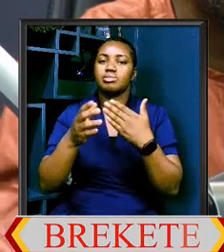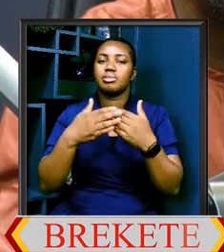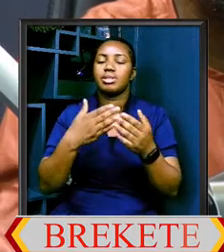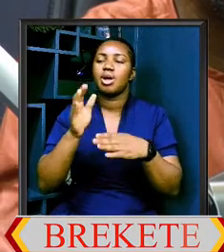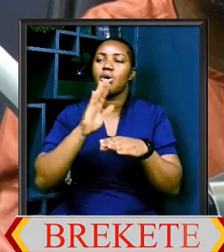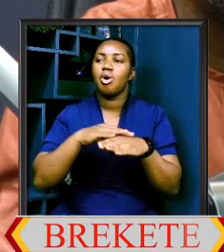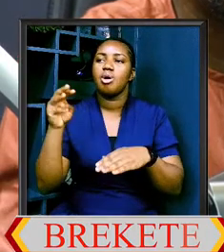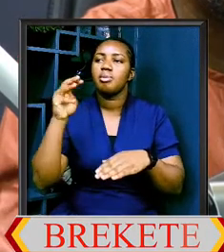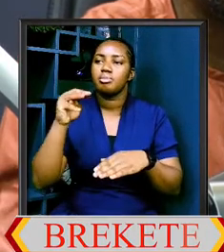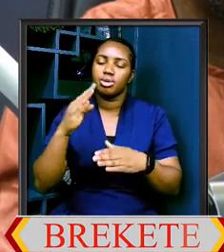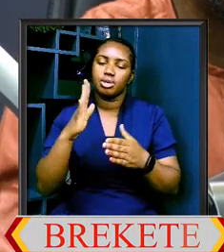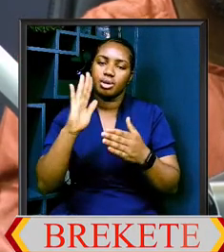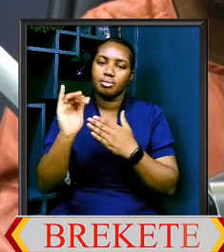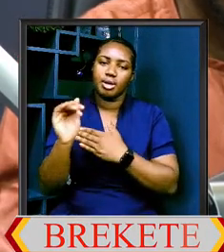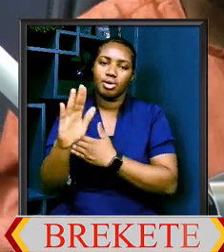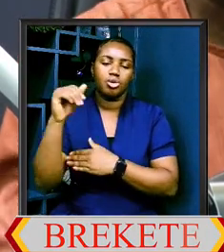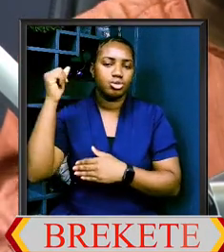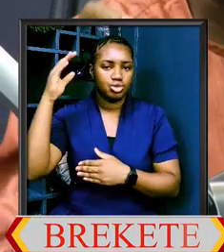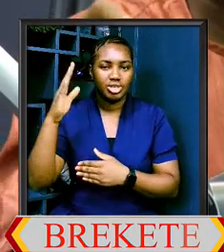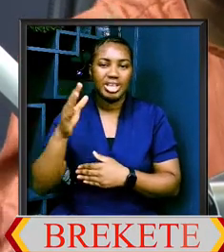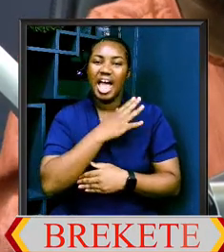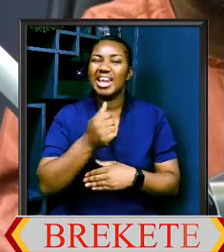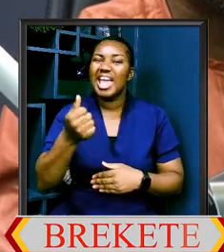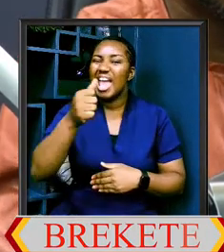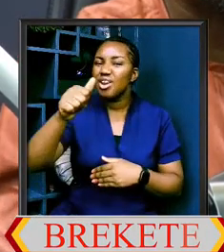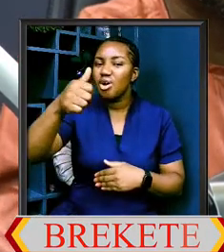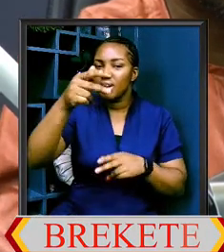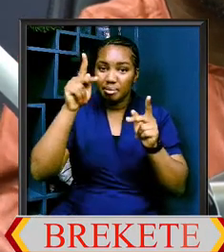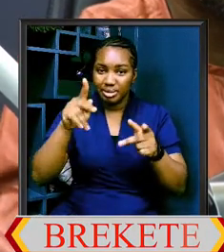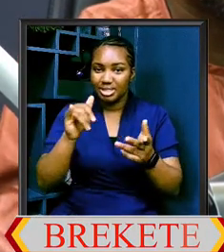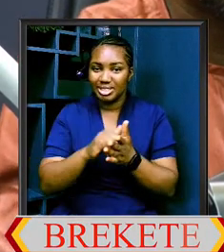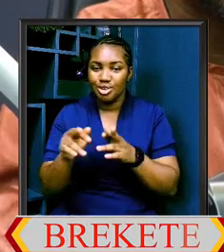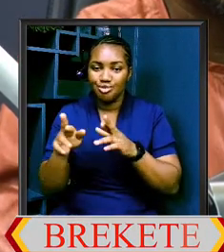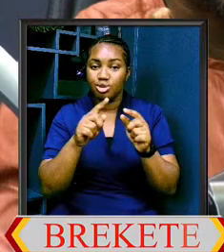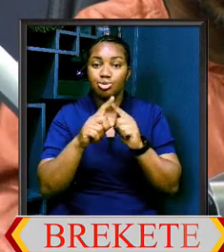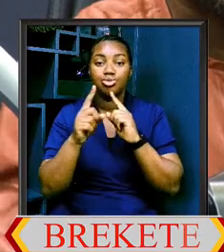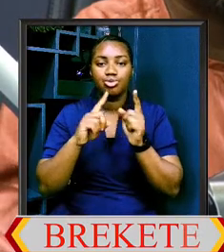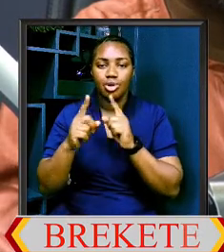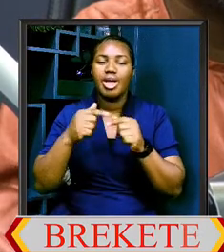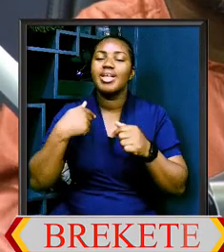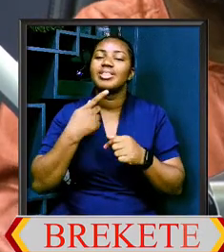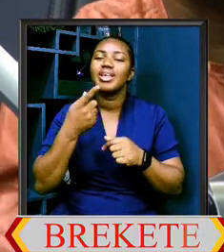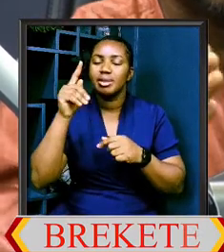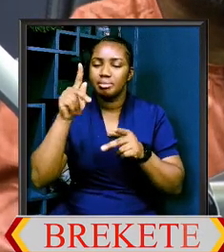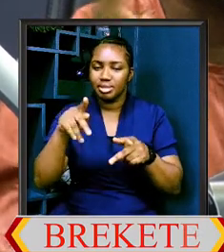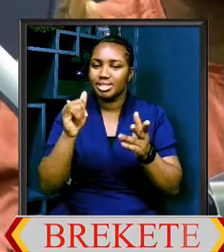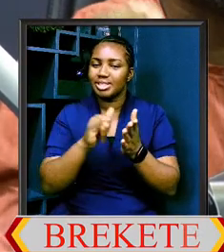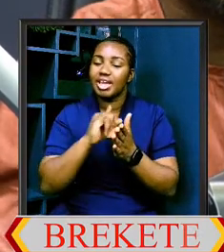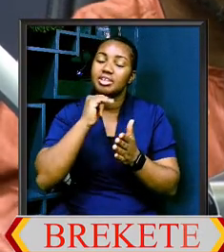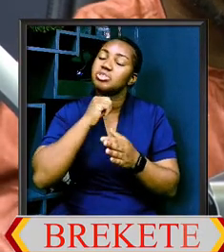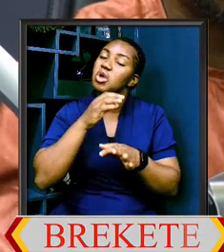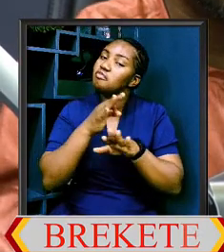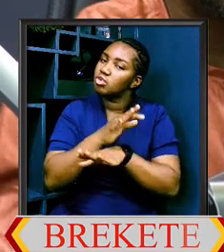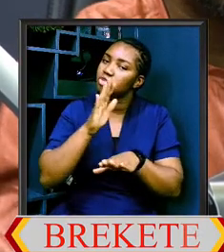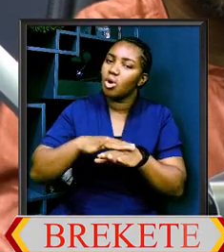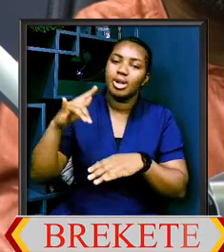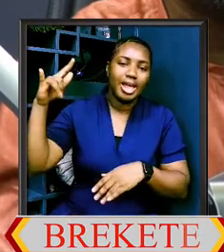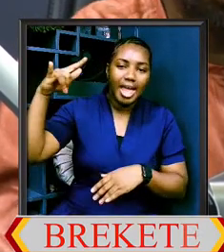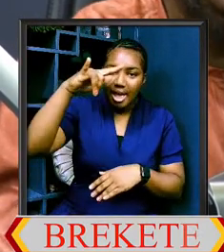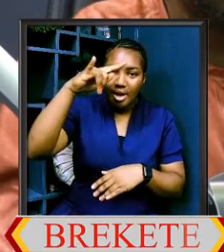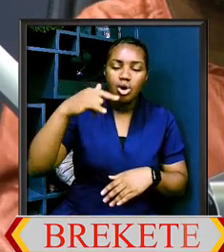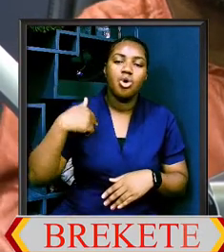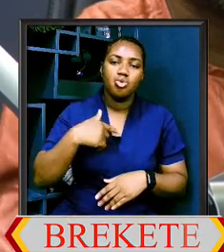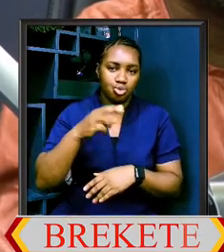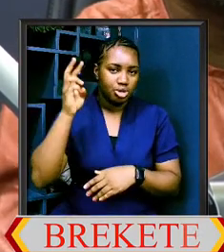on Monday by the grace of God. Okay, sir. And any other person, where they ready to talk? Okay, sir. Tell the person, say, no, be by force to talk on air. Okay,